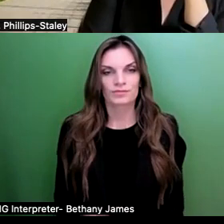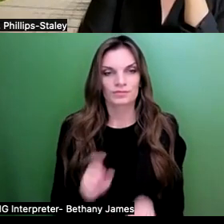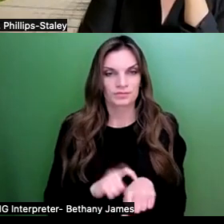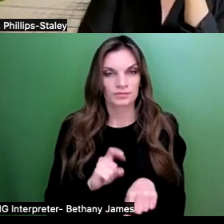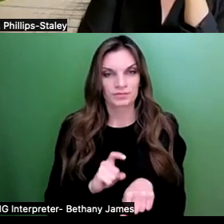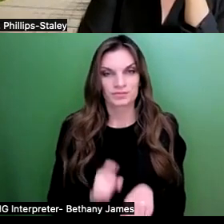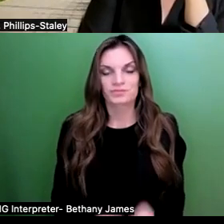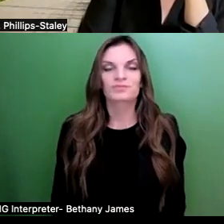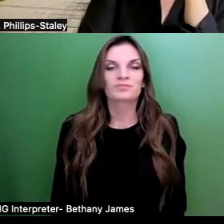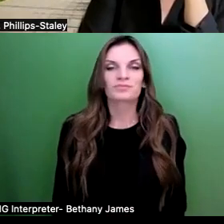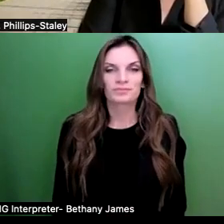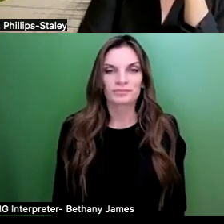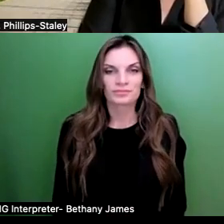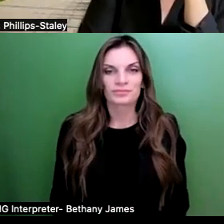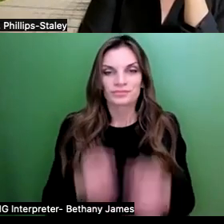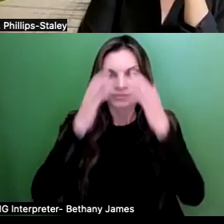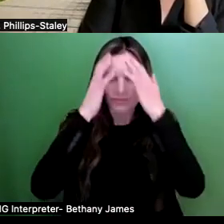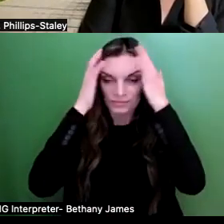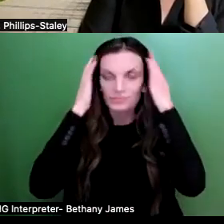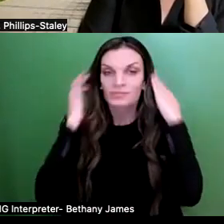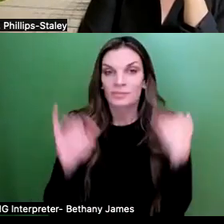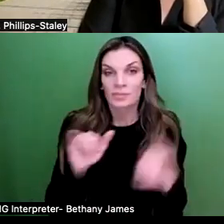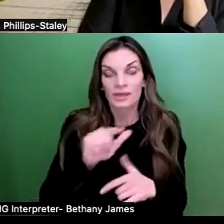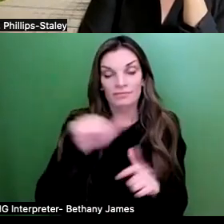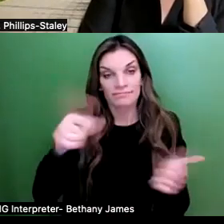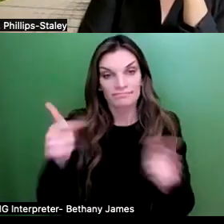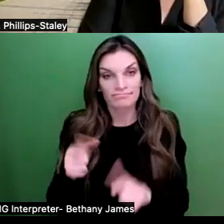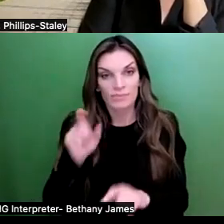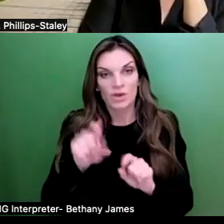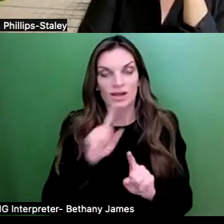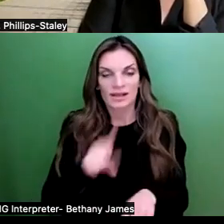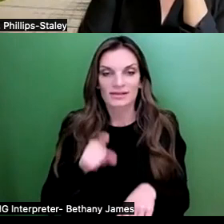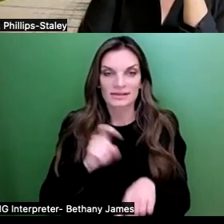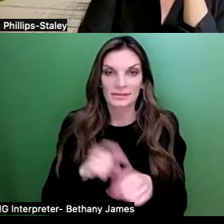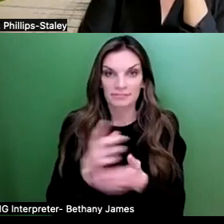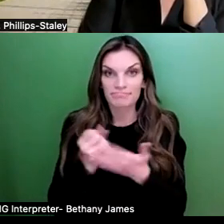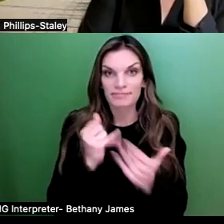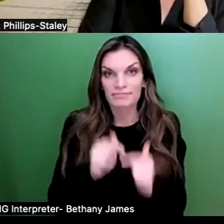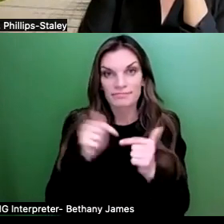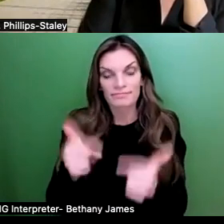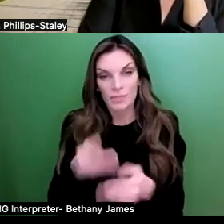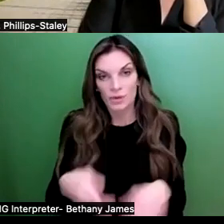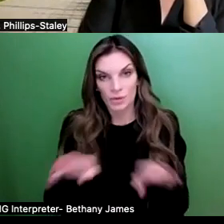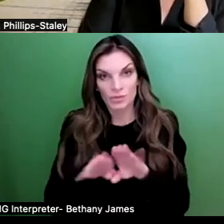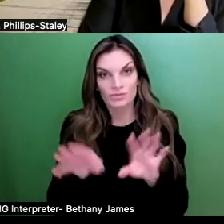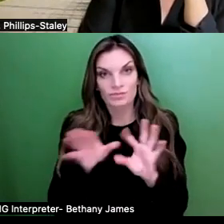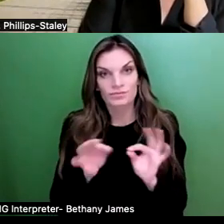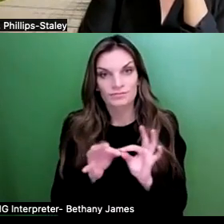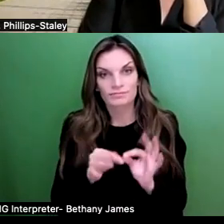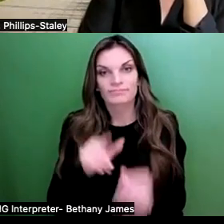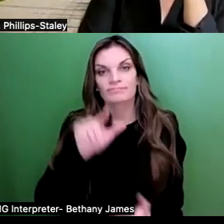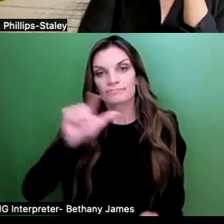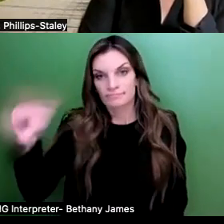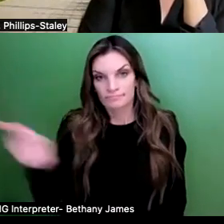That concludes the question and answer portion of this evening. We will turn to closing statements. You will each